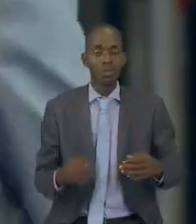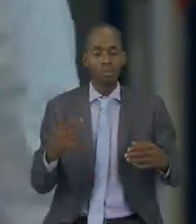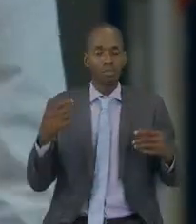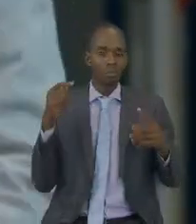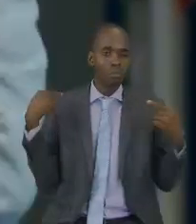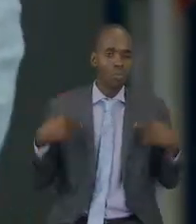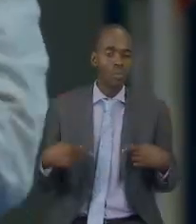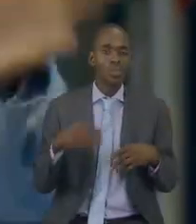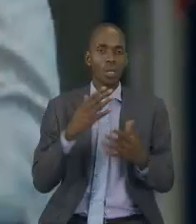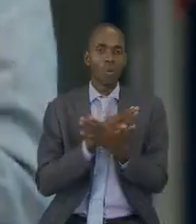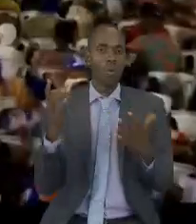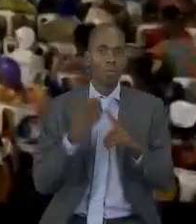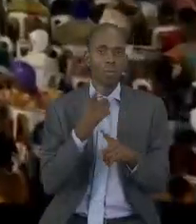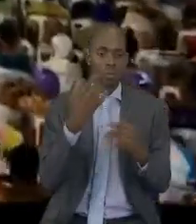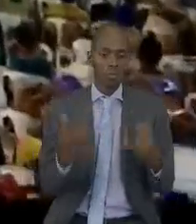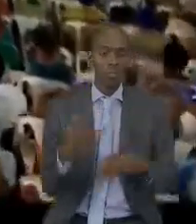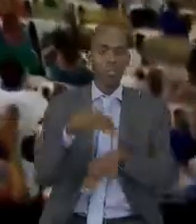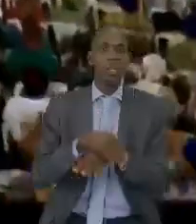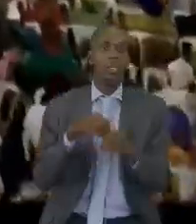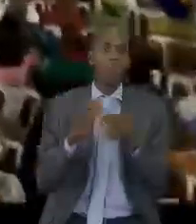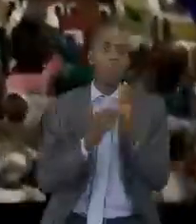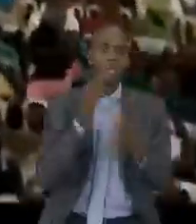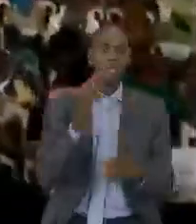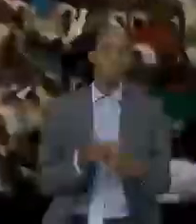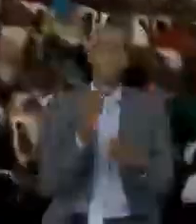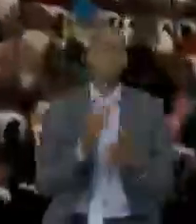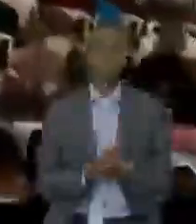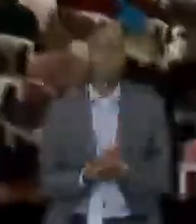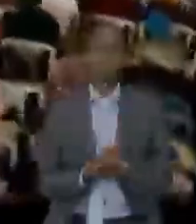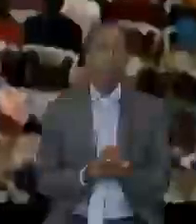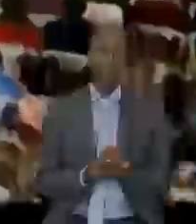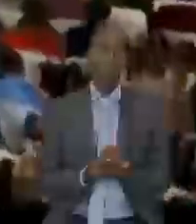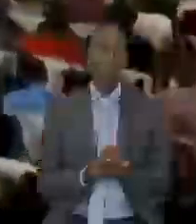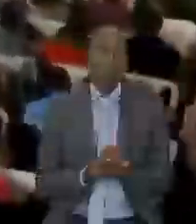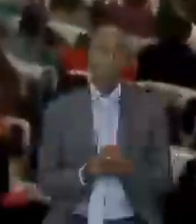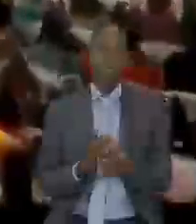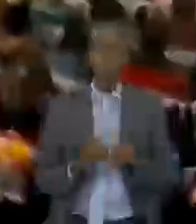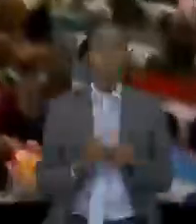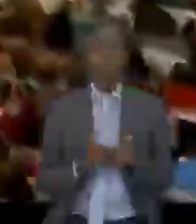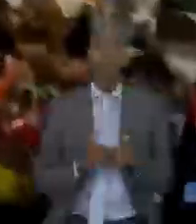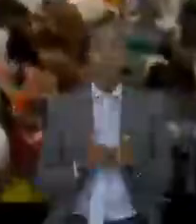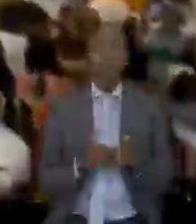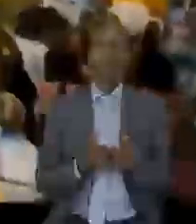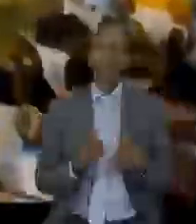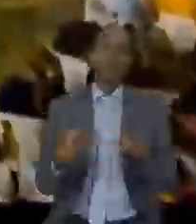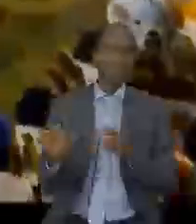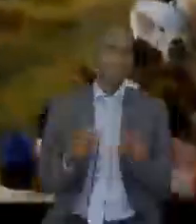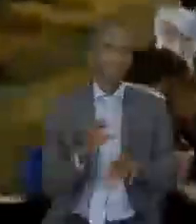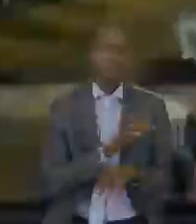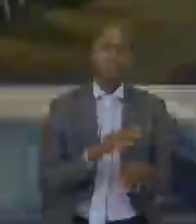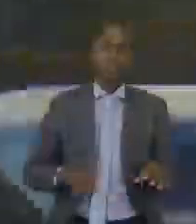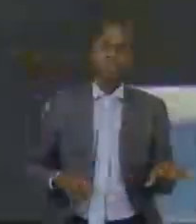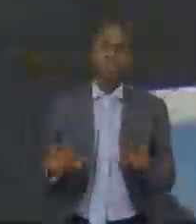you tonight in Jesus' name. How did Christ do